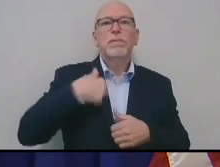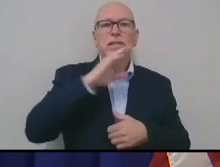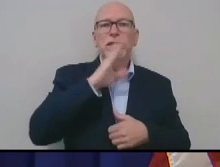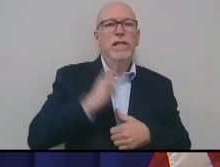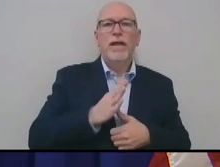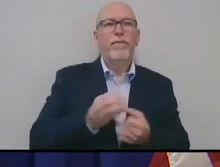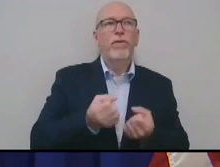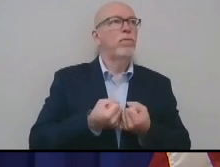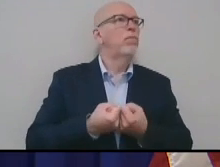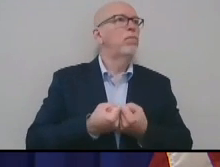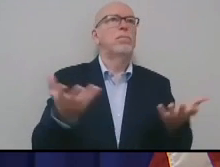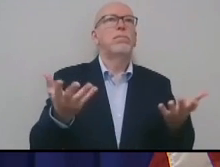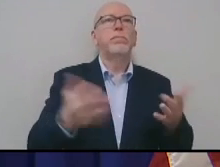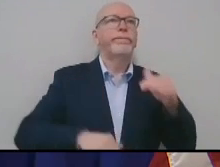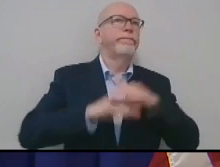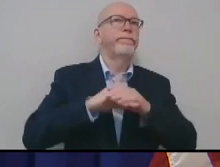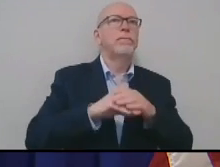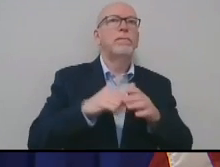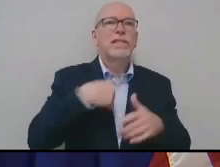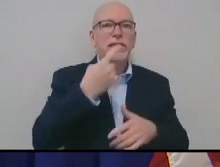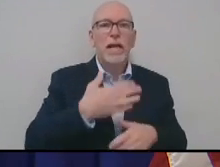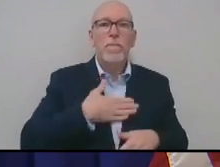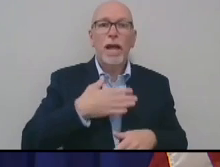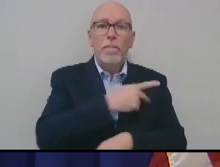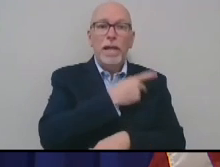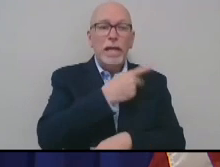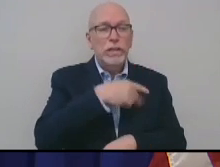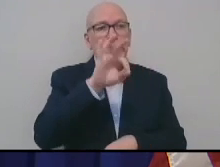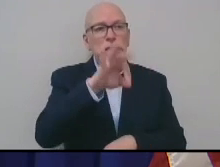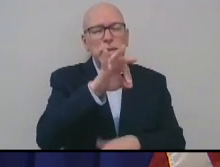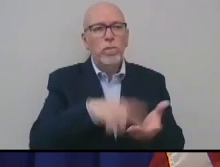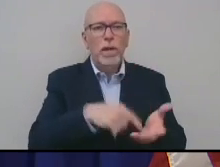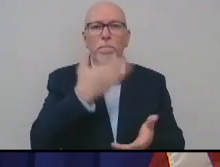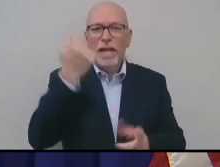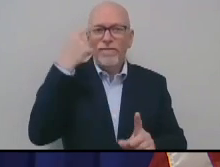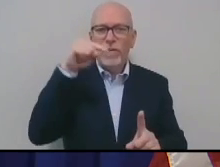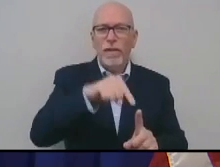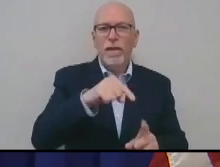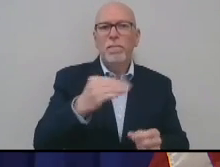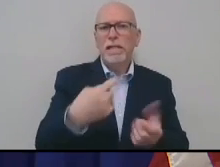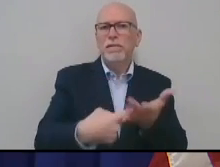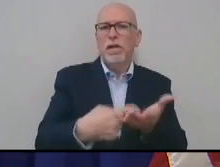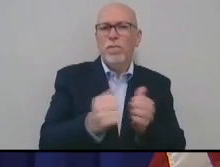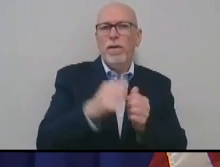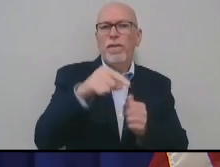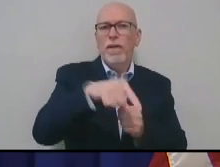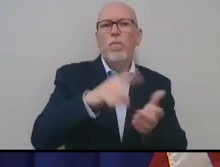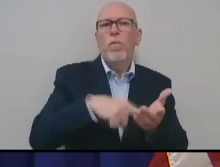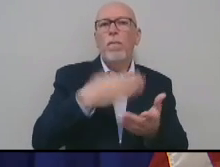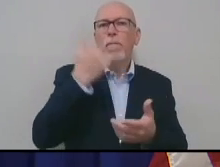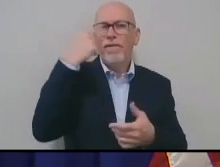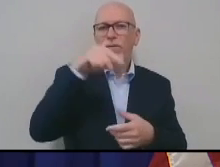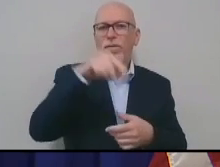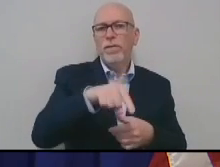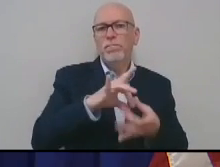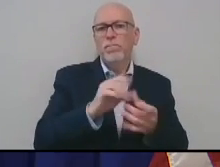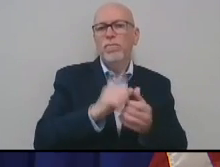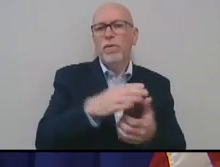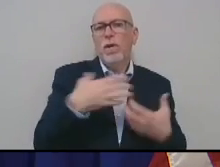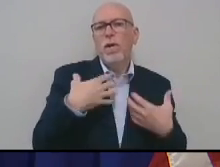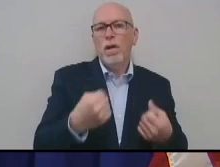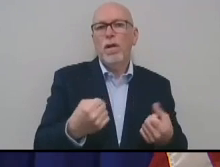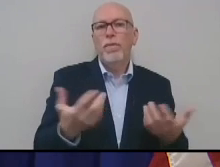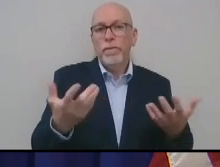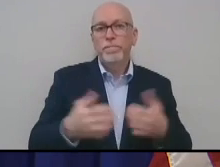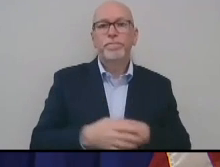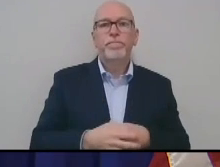my patients what would be in their best interest and having discussions with what would be in their best interest with regards to their health. And I